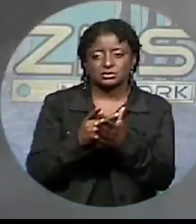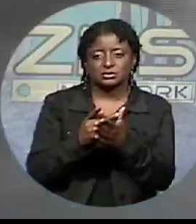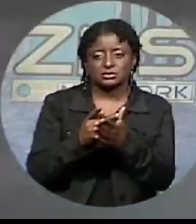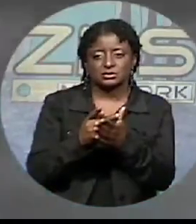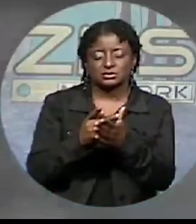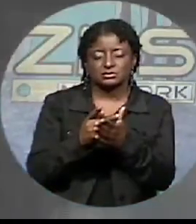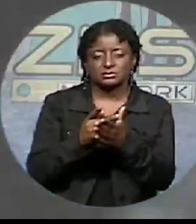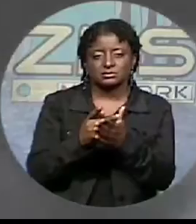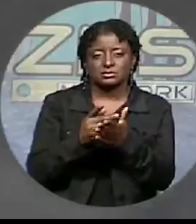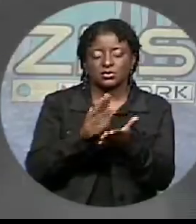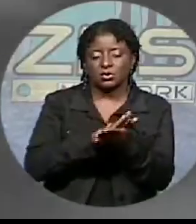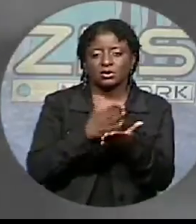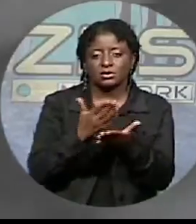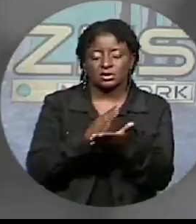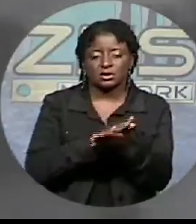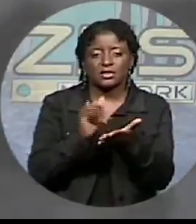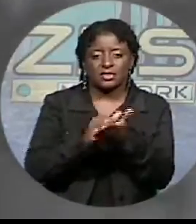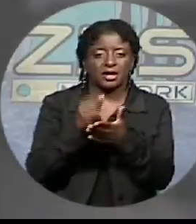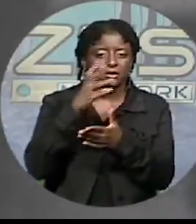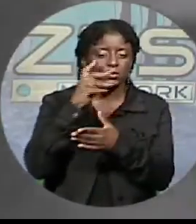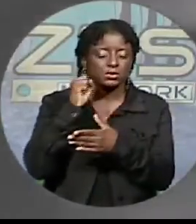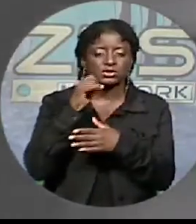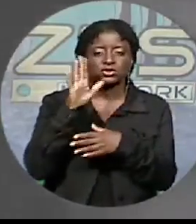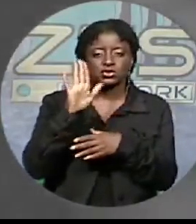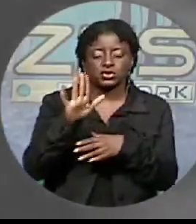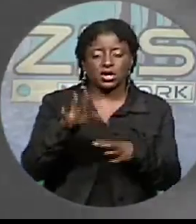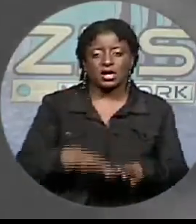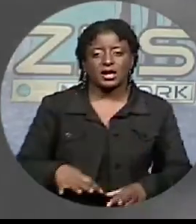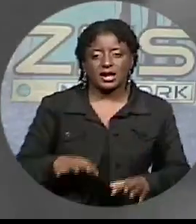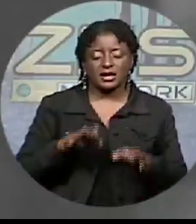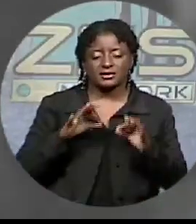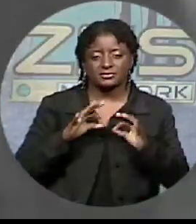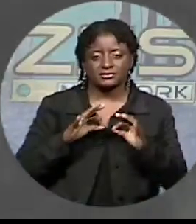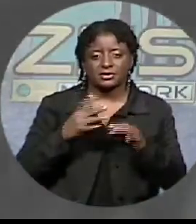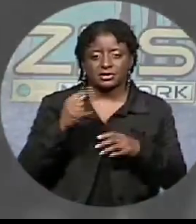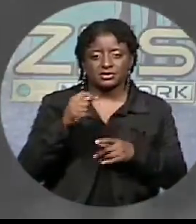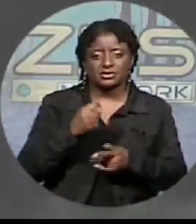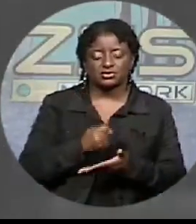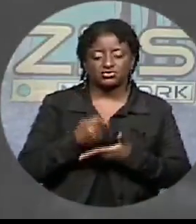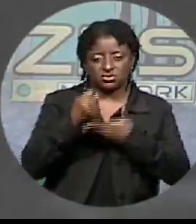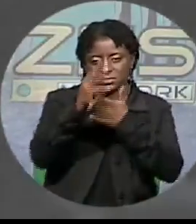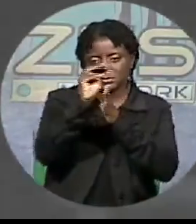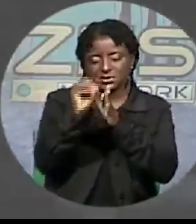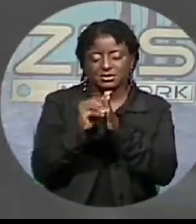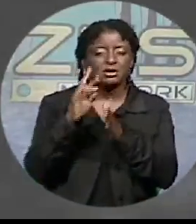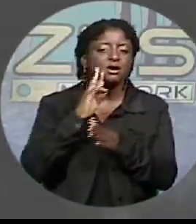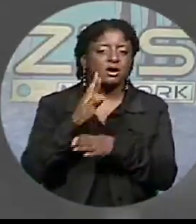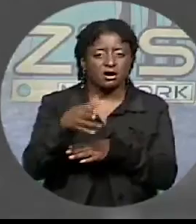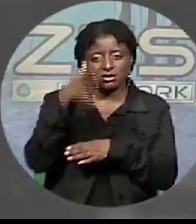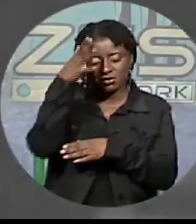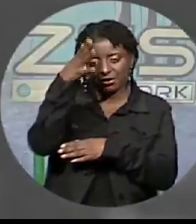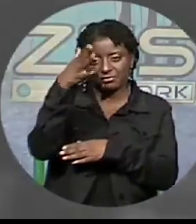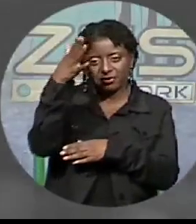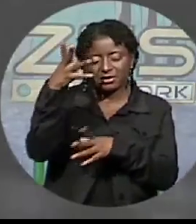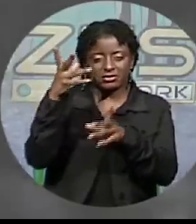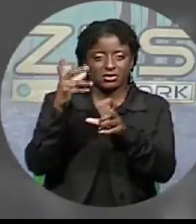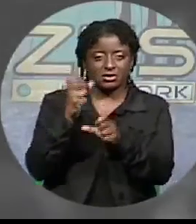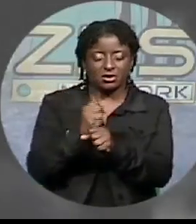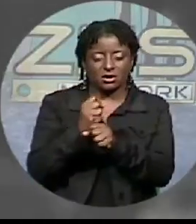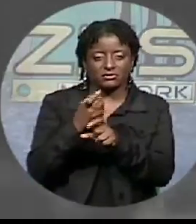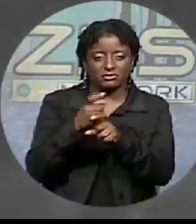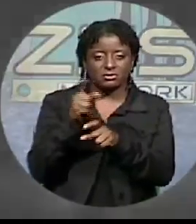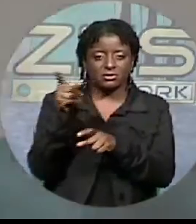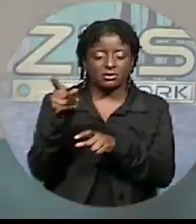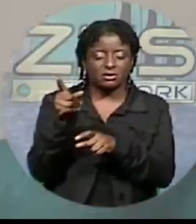That was your life. The treatment her grandfather received at the hands of his employers also solidified Isaac's desire